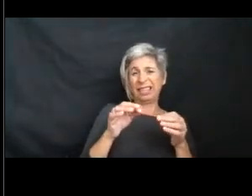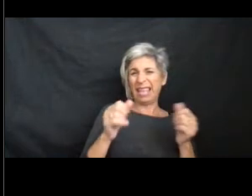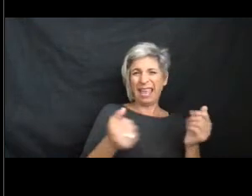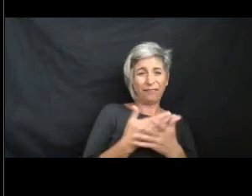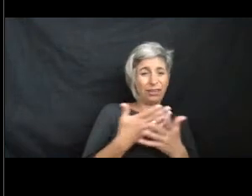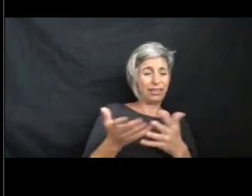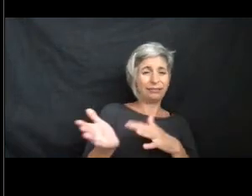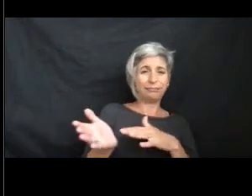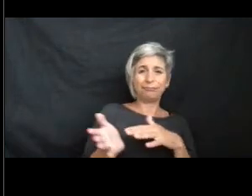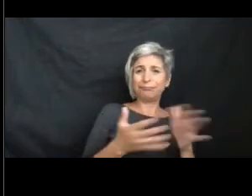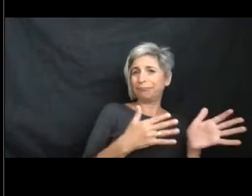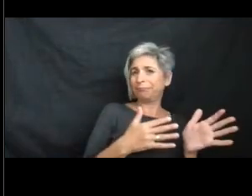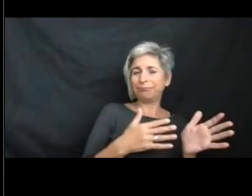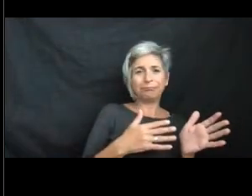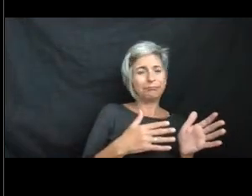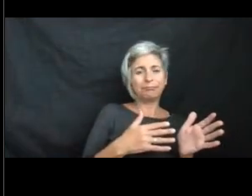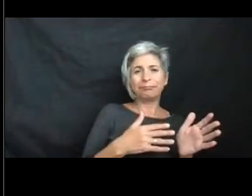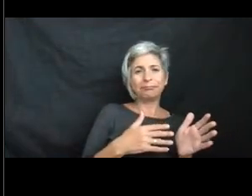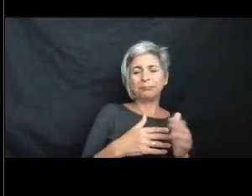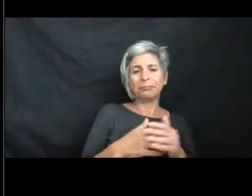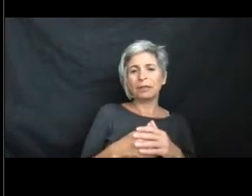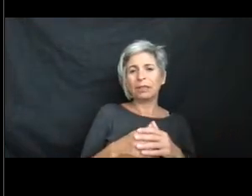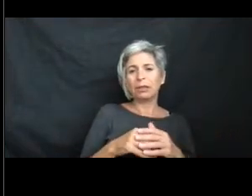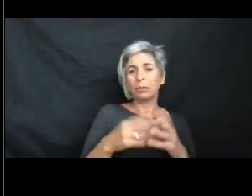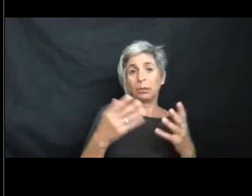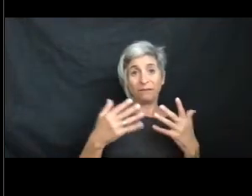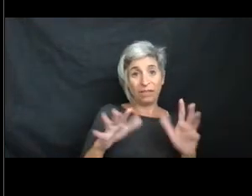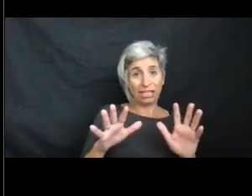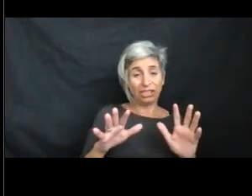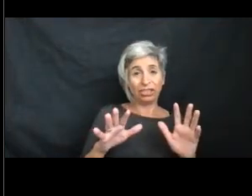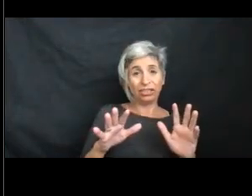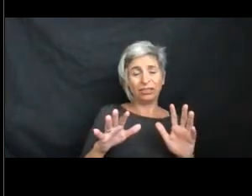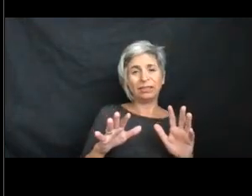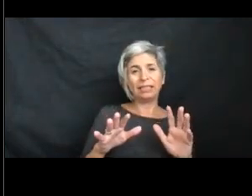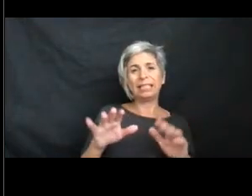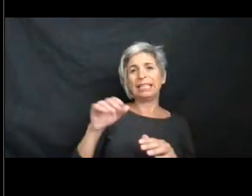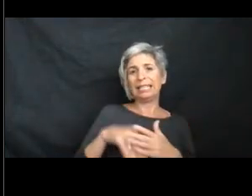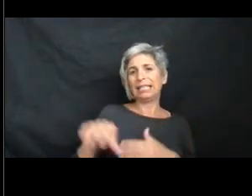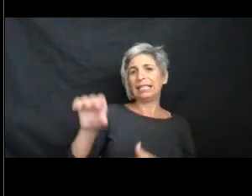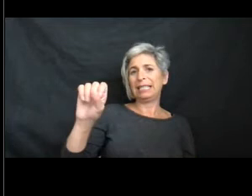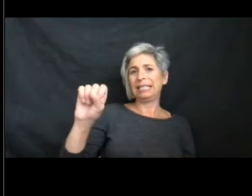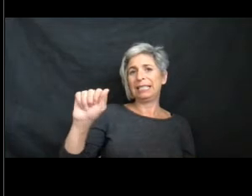be burnt in by Sages into those PDFs for you.